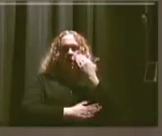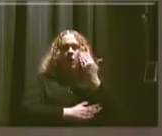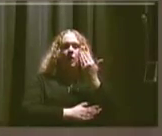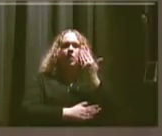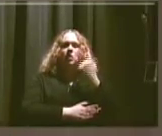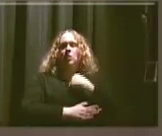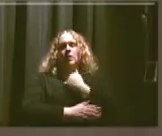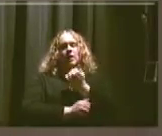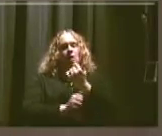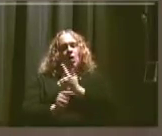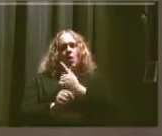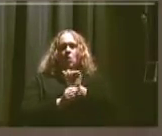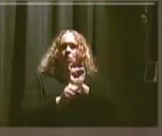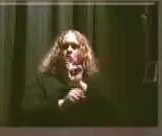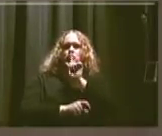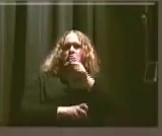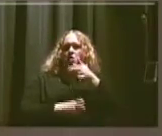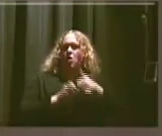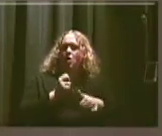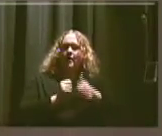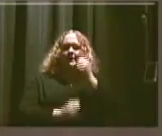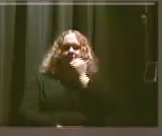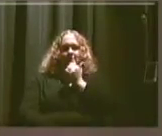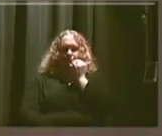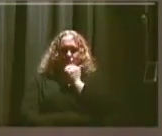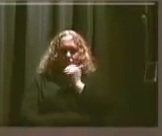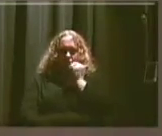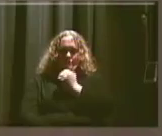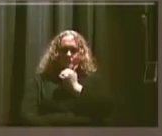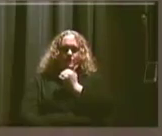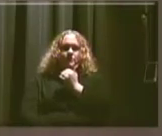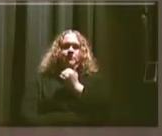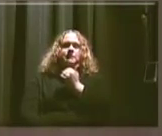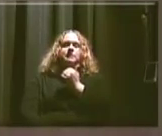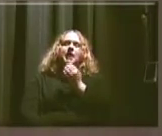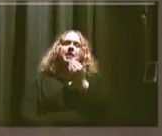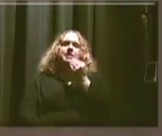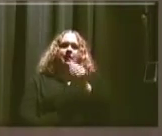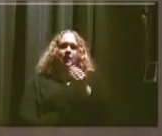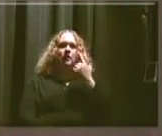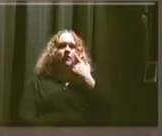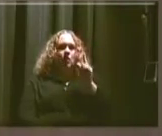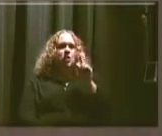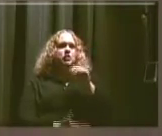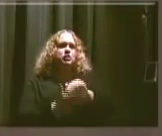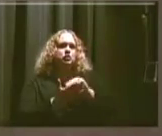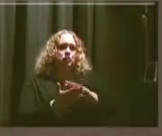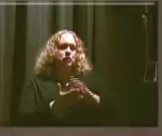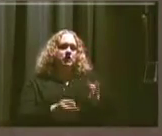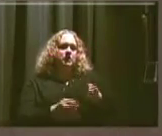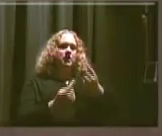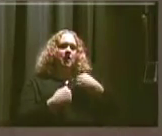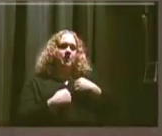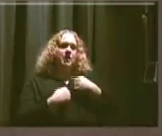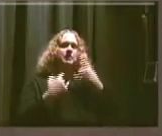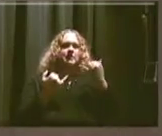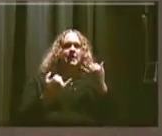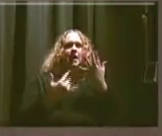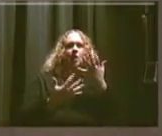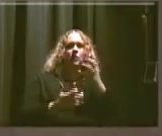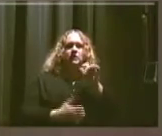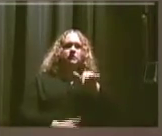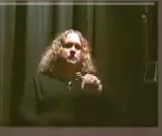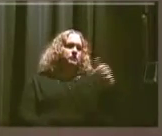being here. I thank the students for being here. You're going to meet some wonderful students in a little bit, but at this time I'm going to turn it